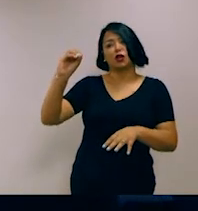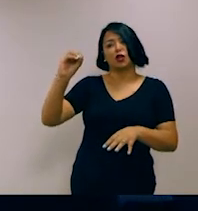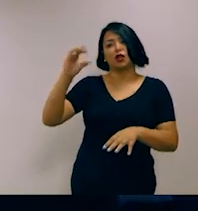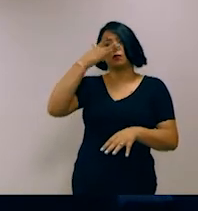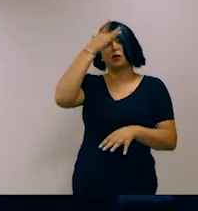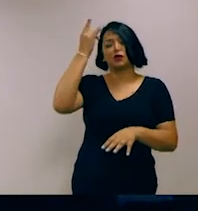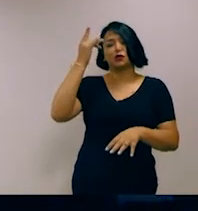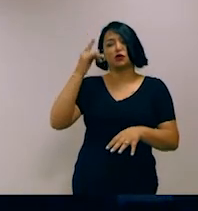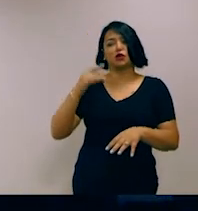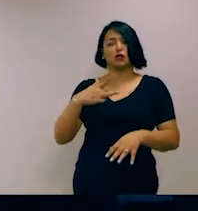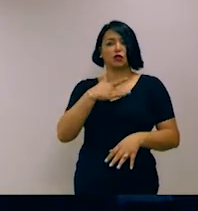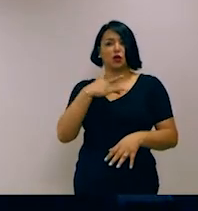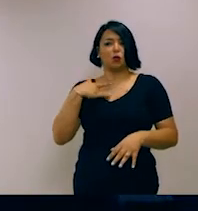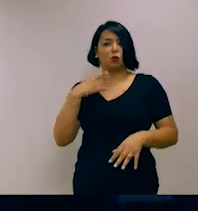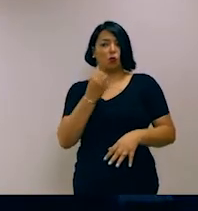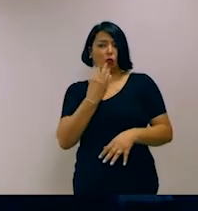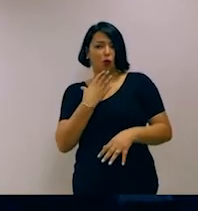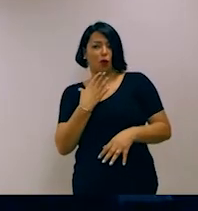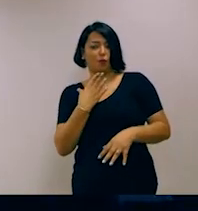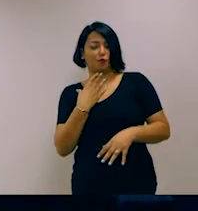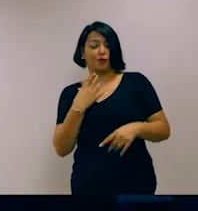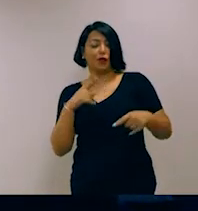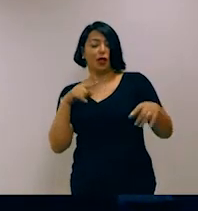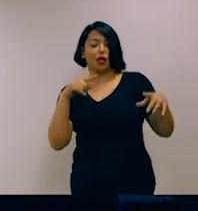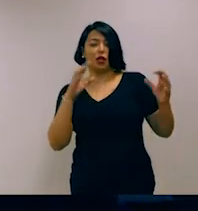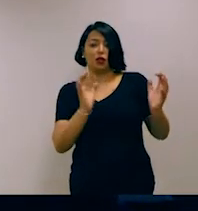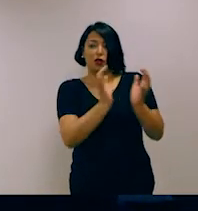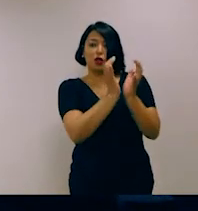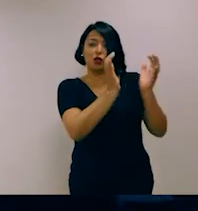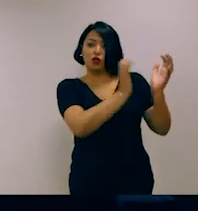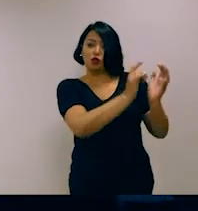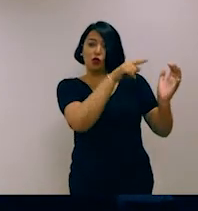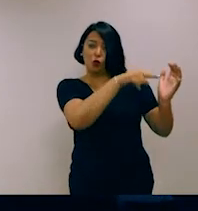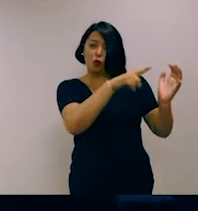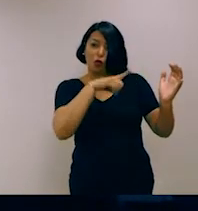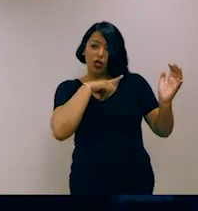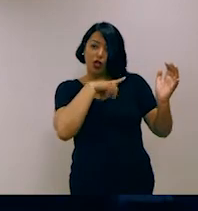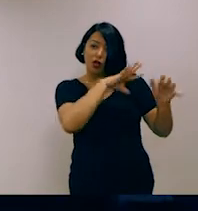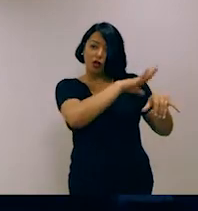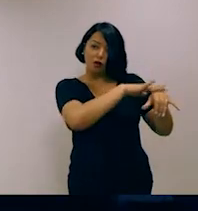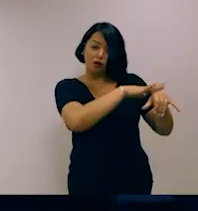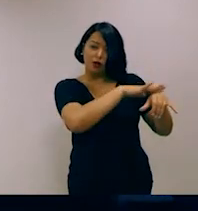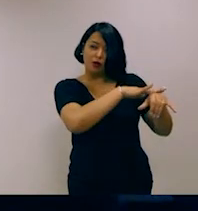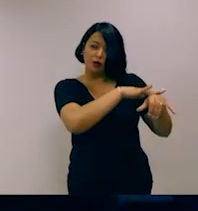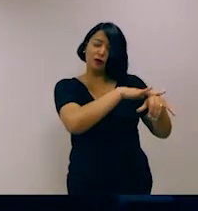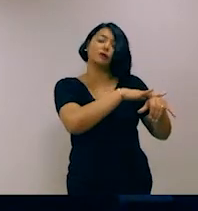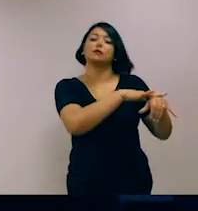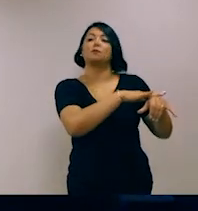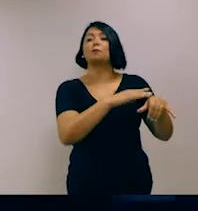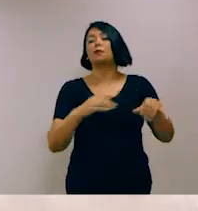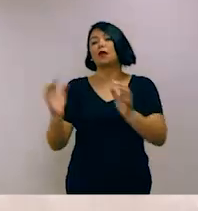are healthy. Among these individuals that have the disease,